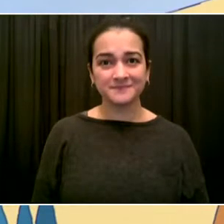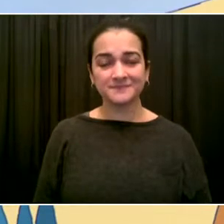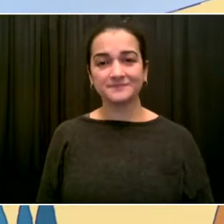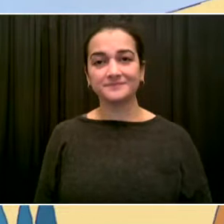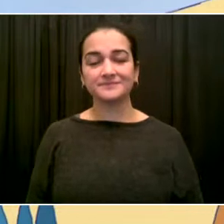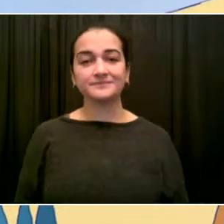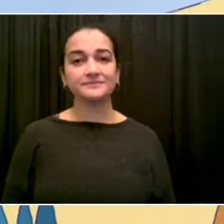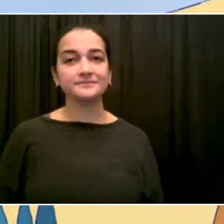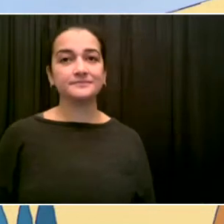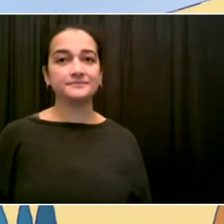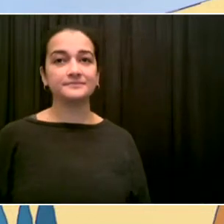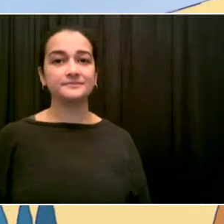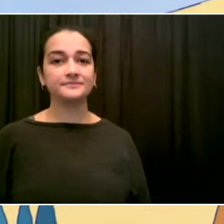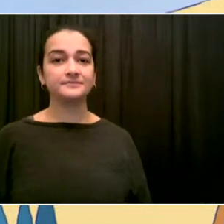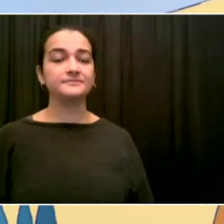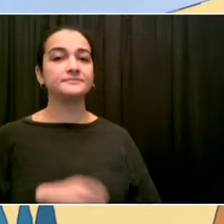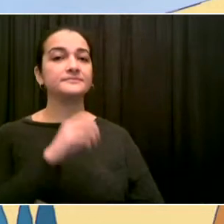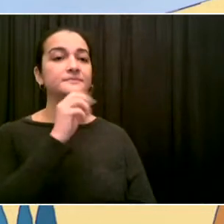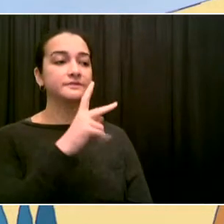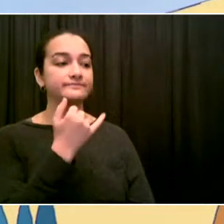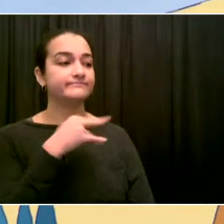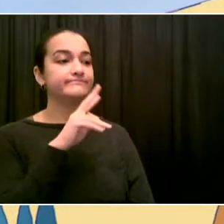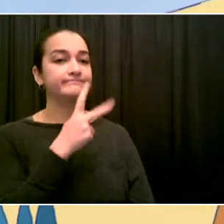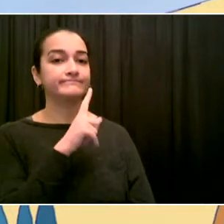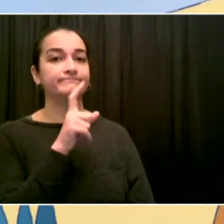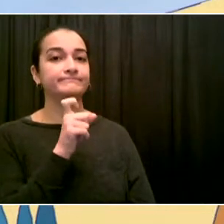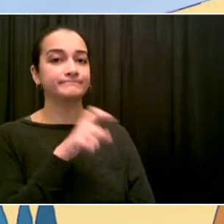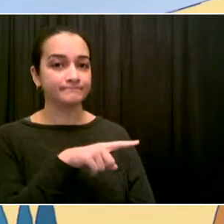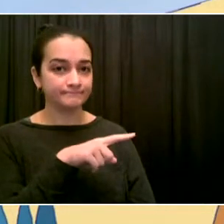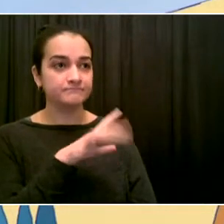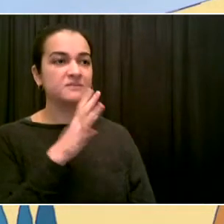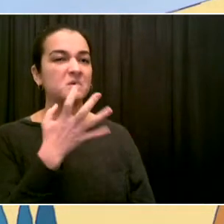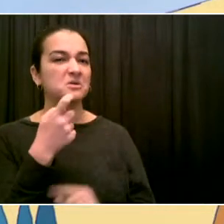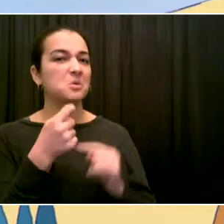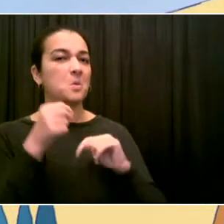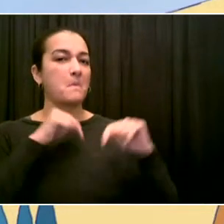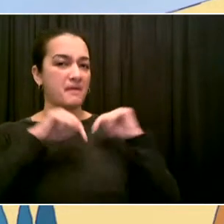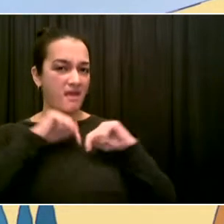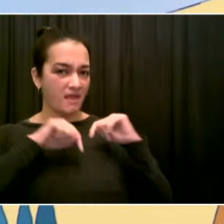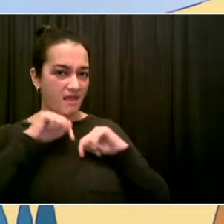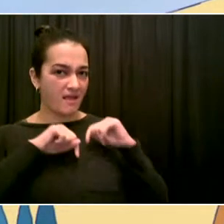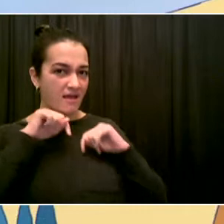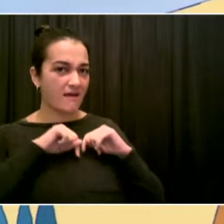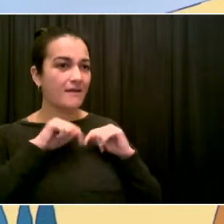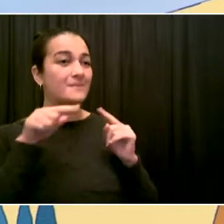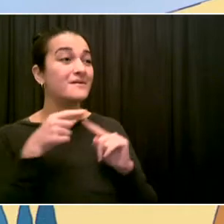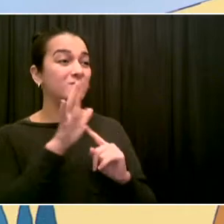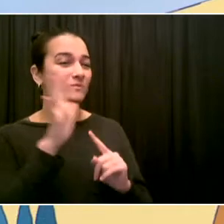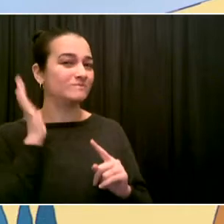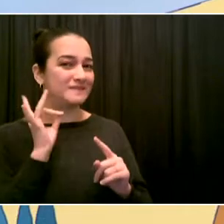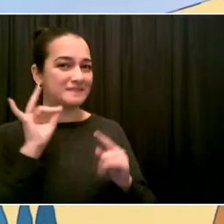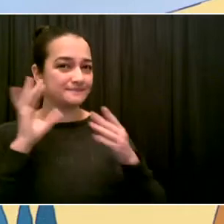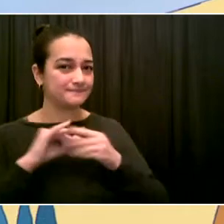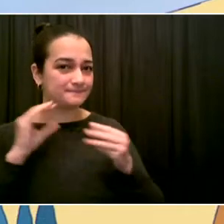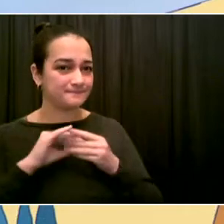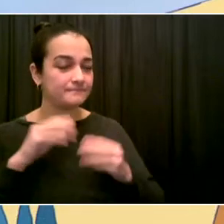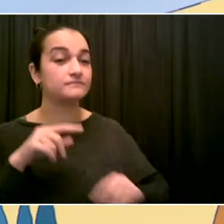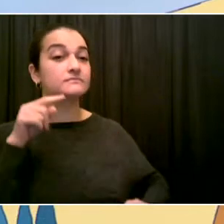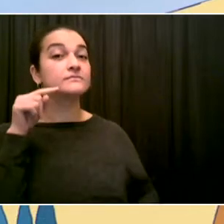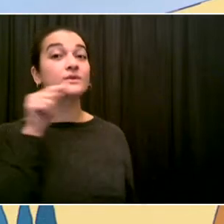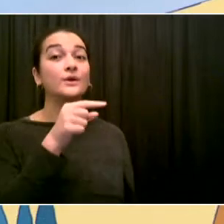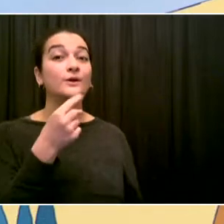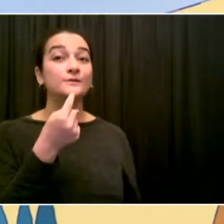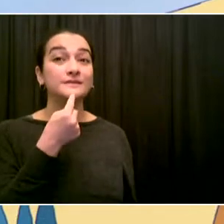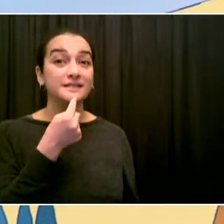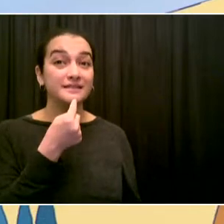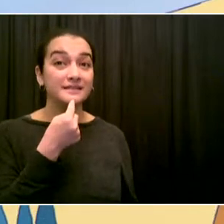briefing. You said something to the effect, I'm not going to quote exactly, but that this